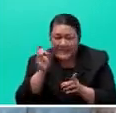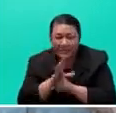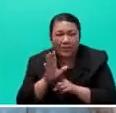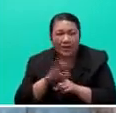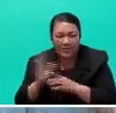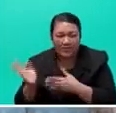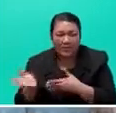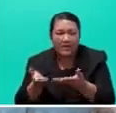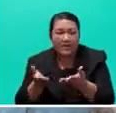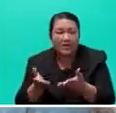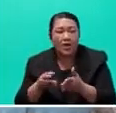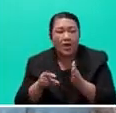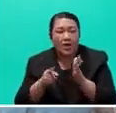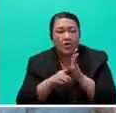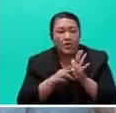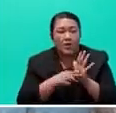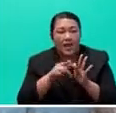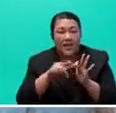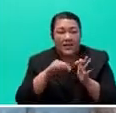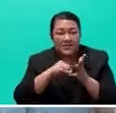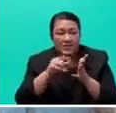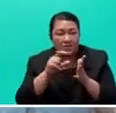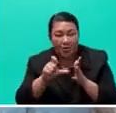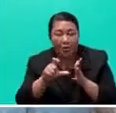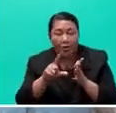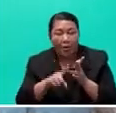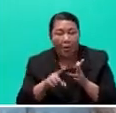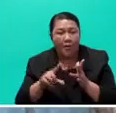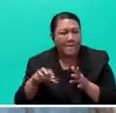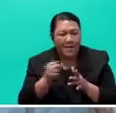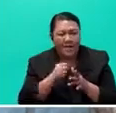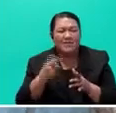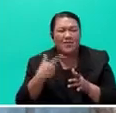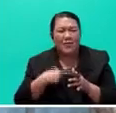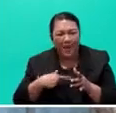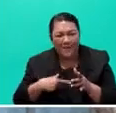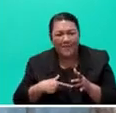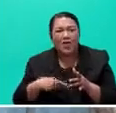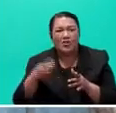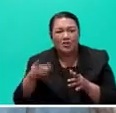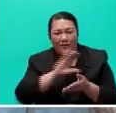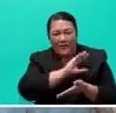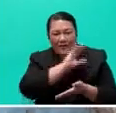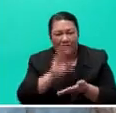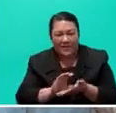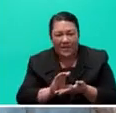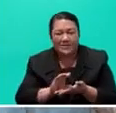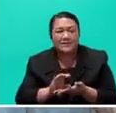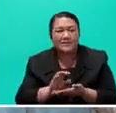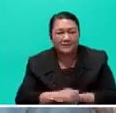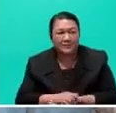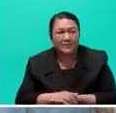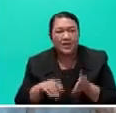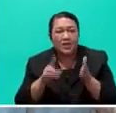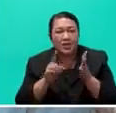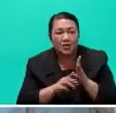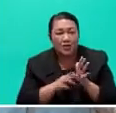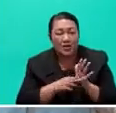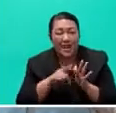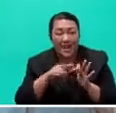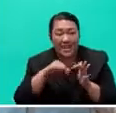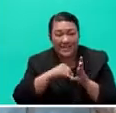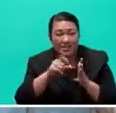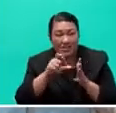domesticate our treaties by actually bringing a particular domestic law, UNESCO won't release that